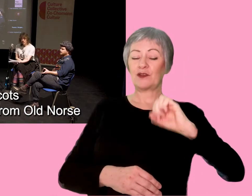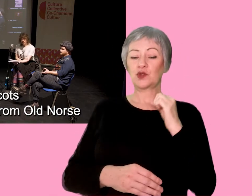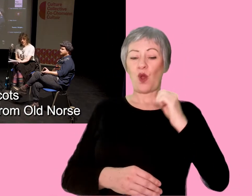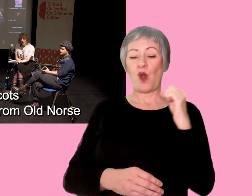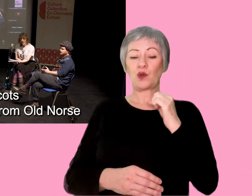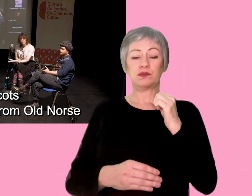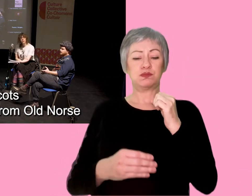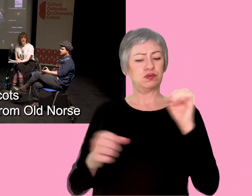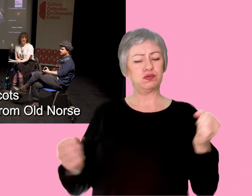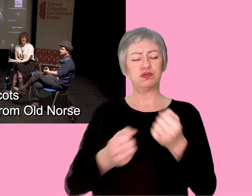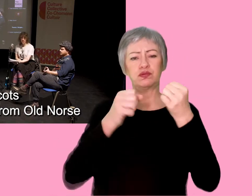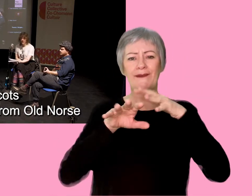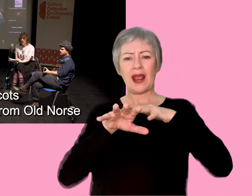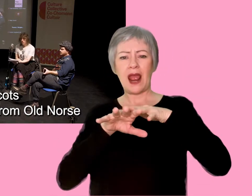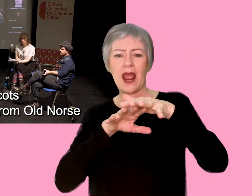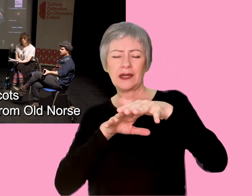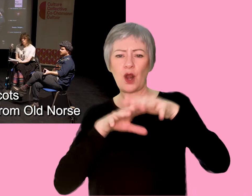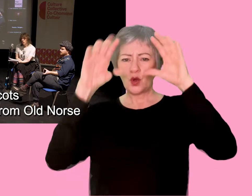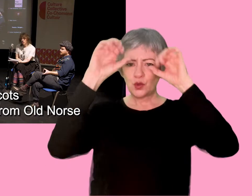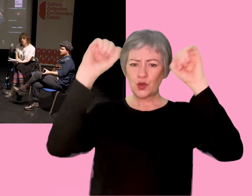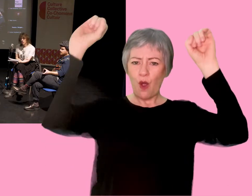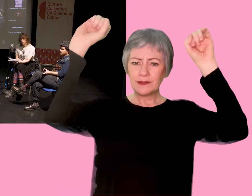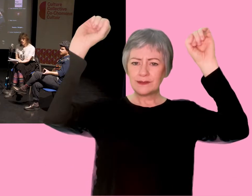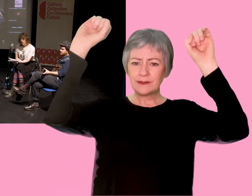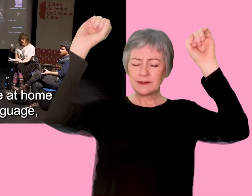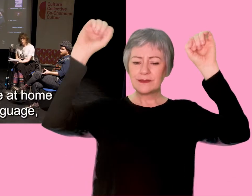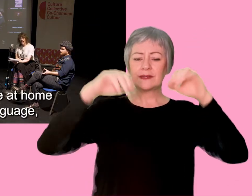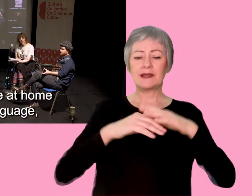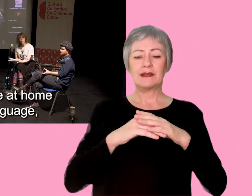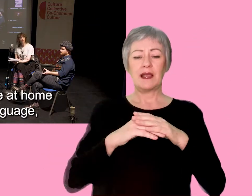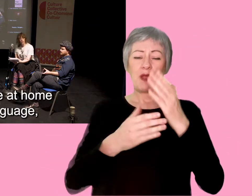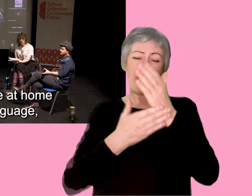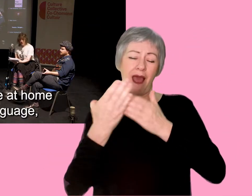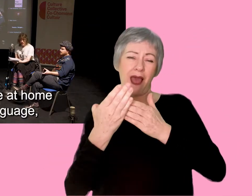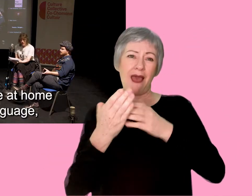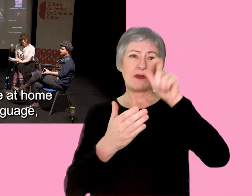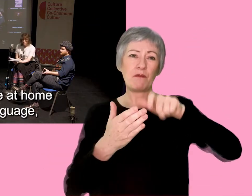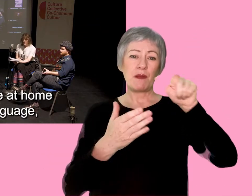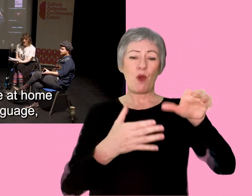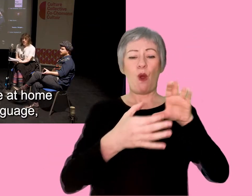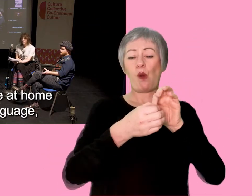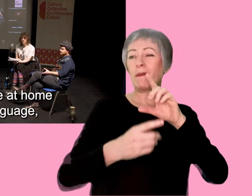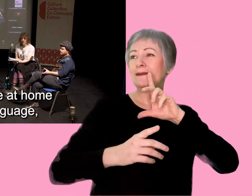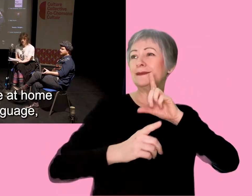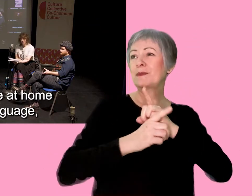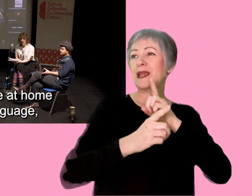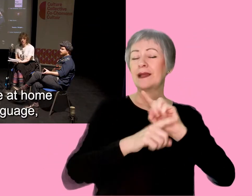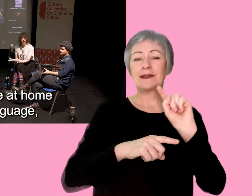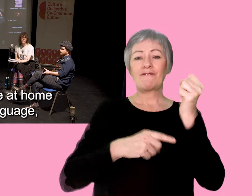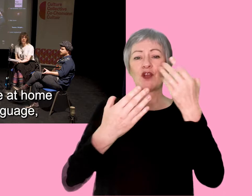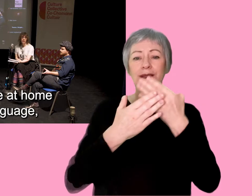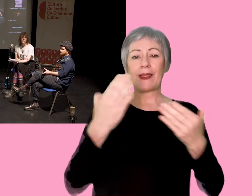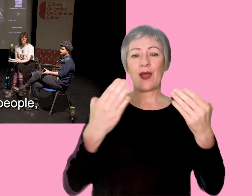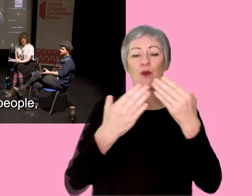gay strong influences for Old Norse. About half the folk at home speak it as a first